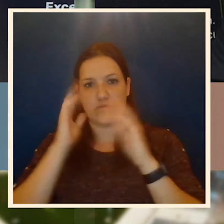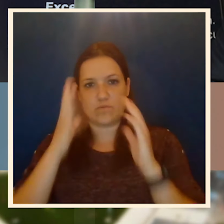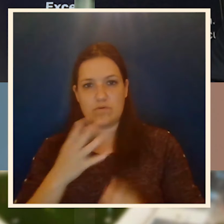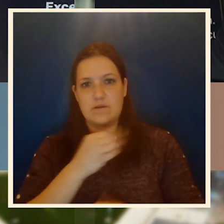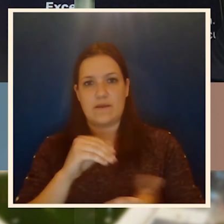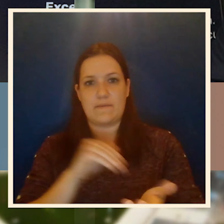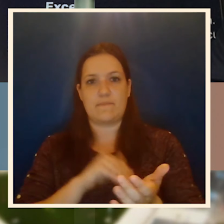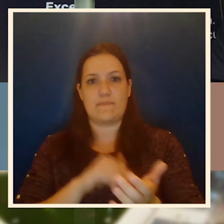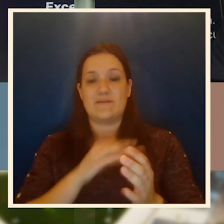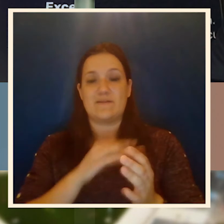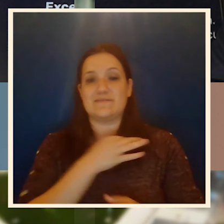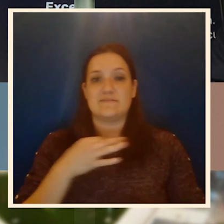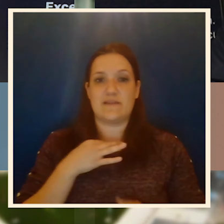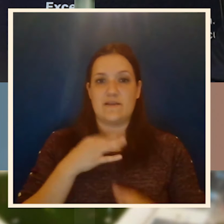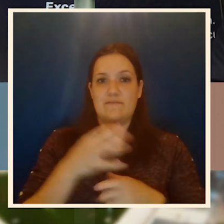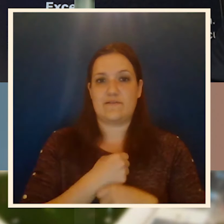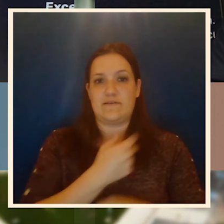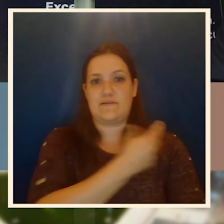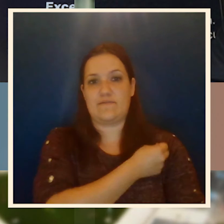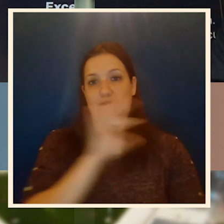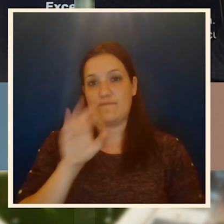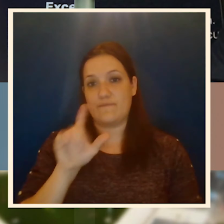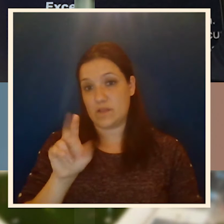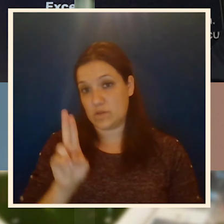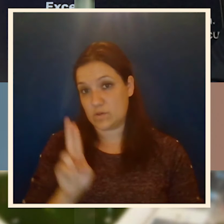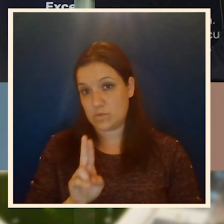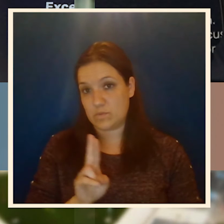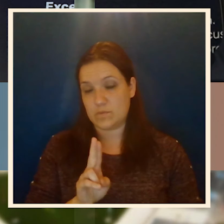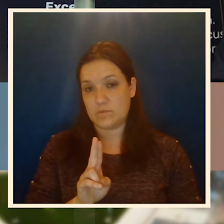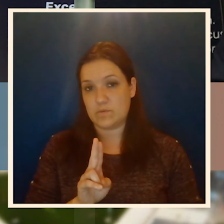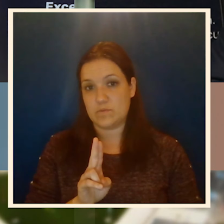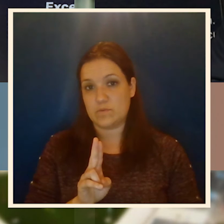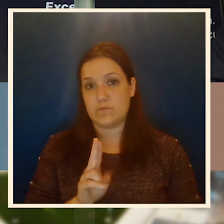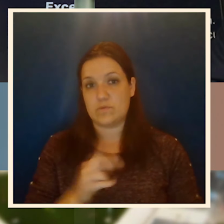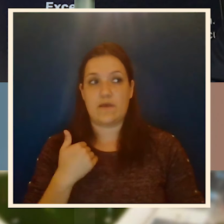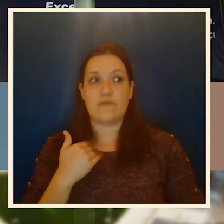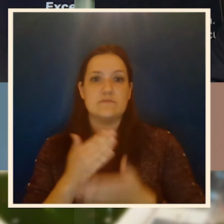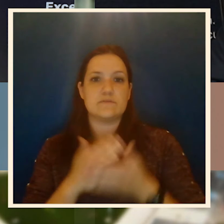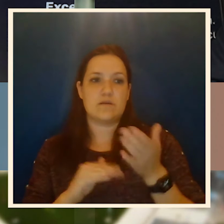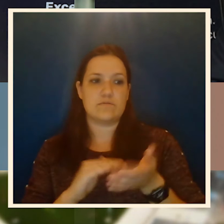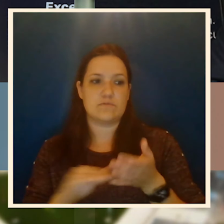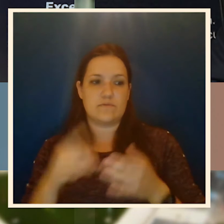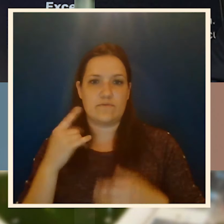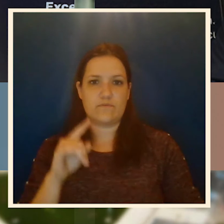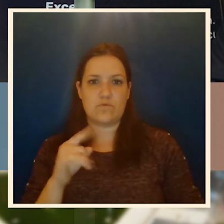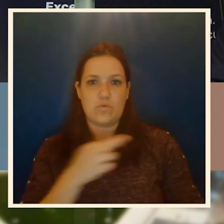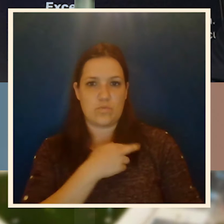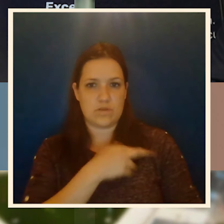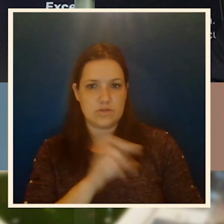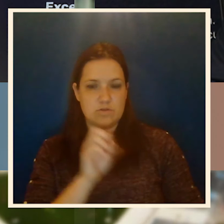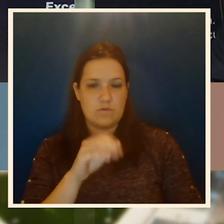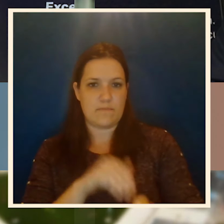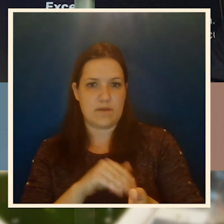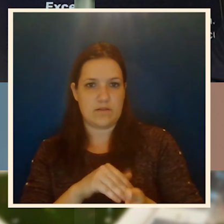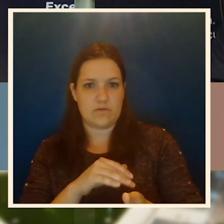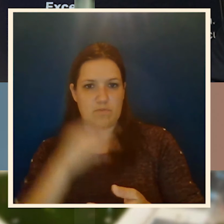hospital across the country now requires that their employees and their medical staff get vaccinated for the